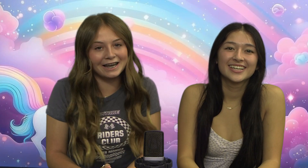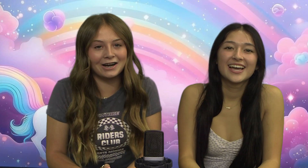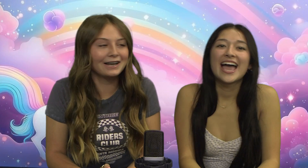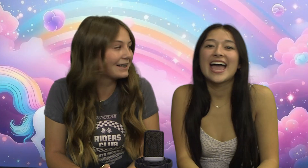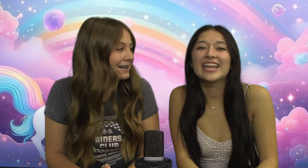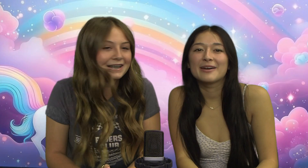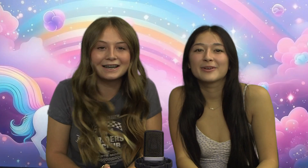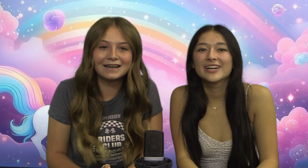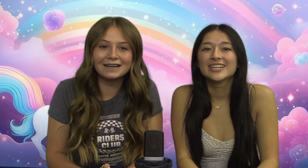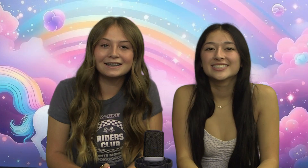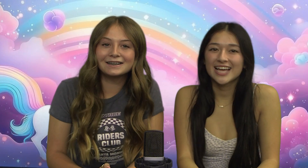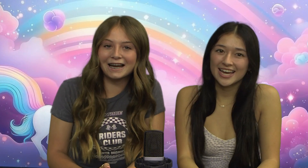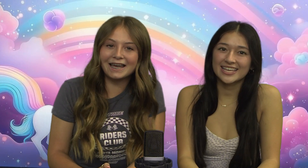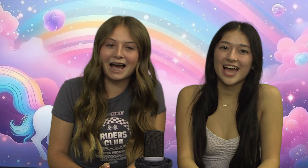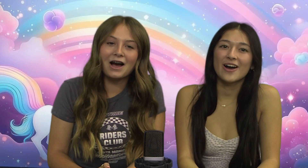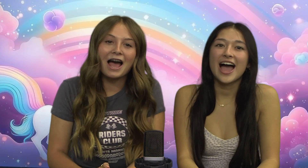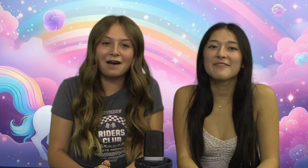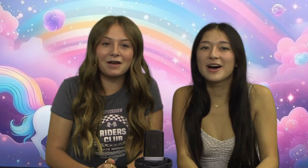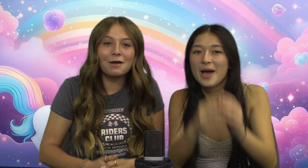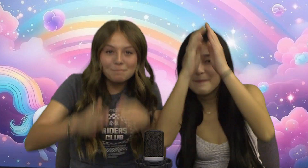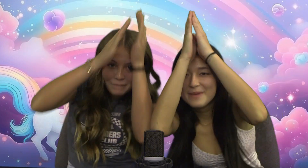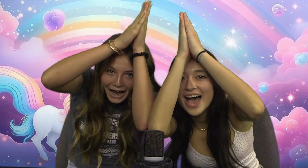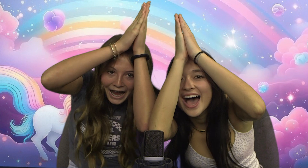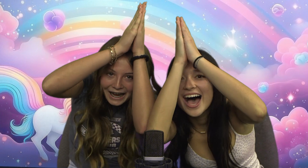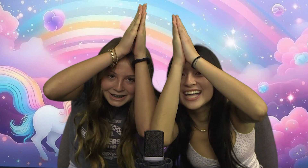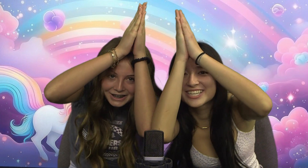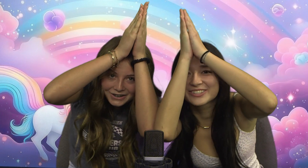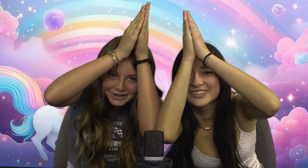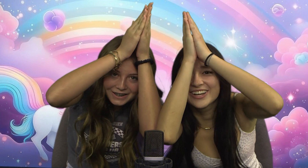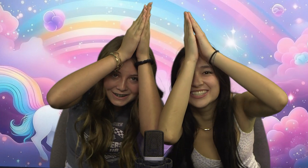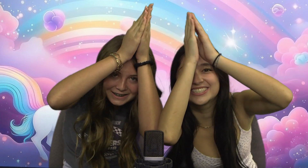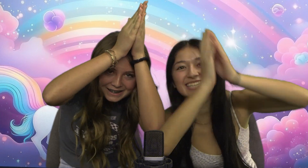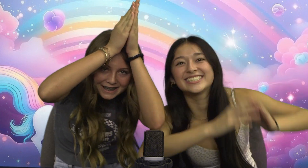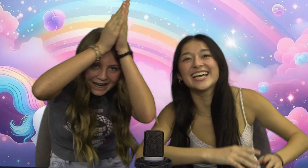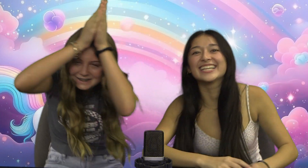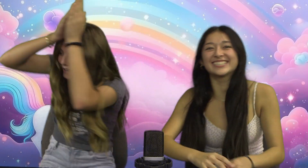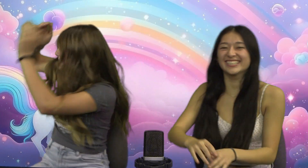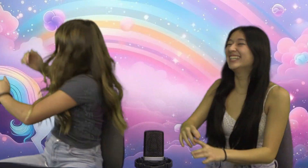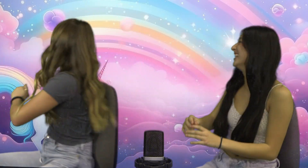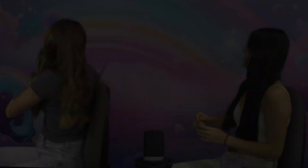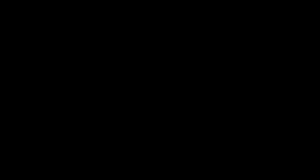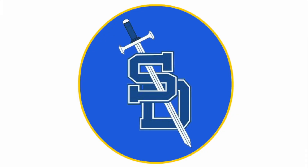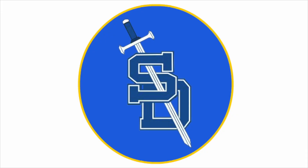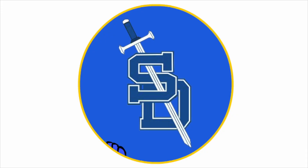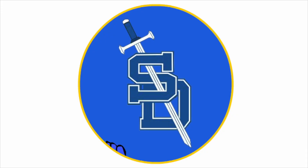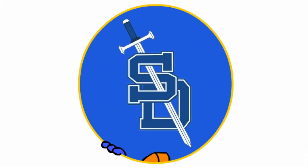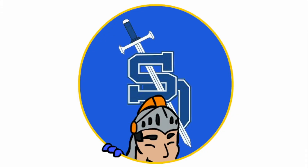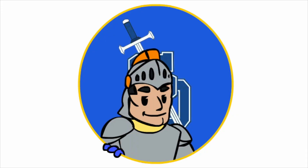Saints. It's Sarah and Amber signing out. Have a magical Thursday, Saints!